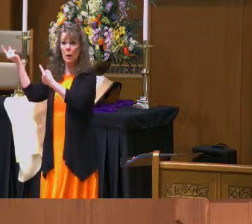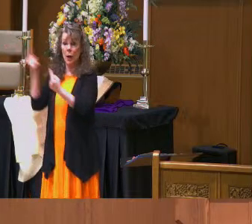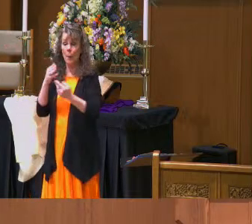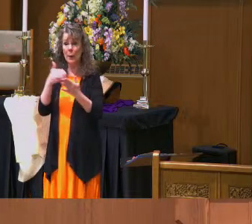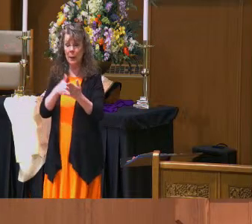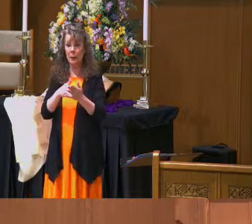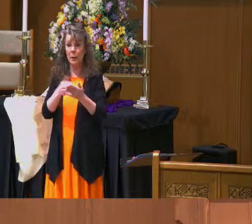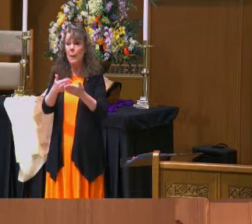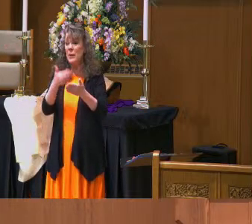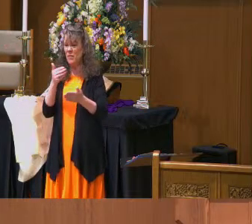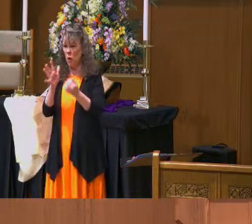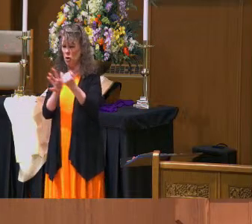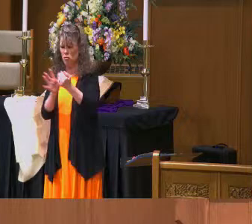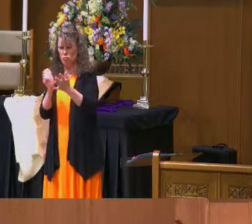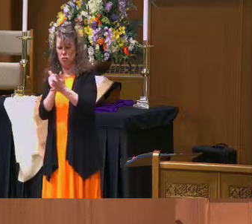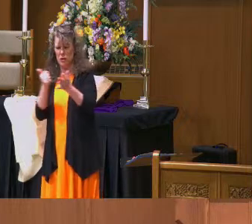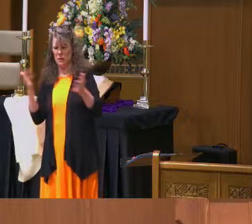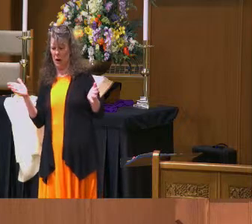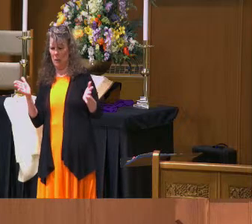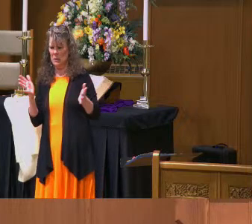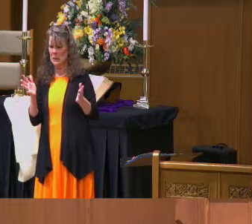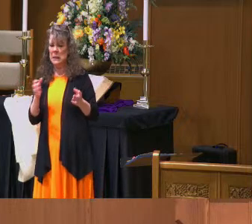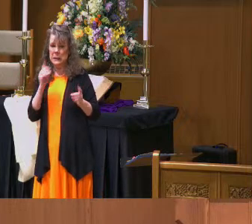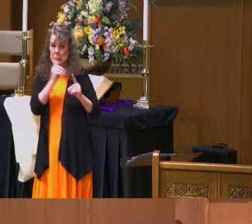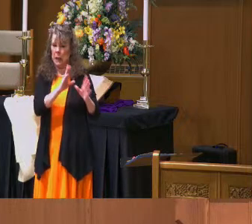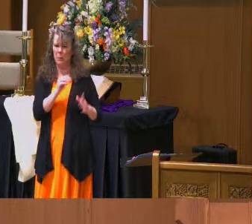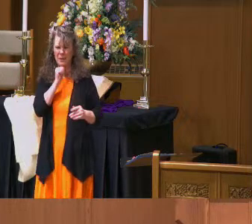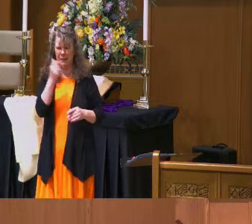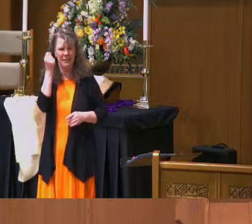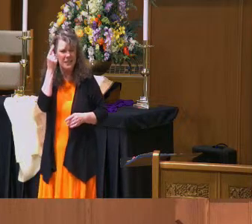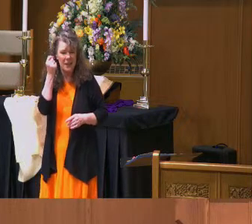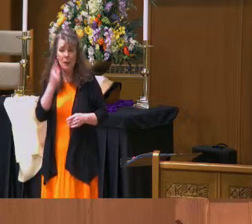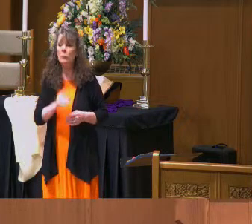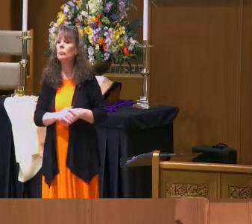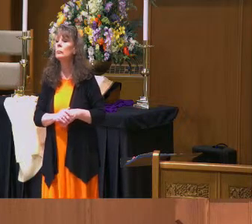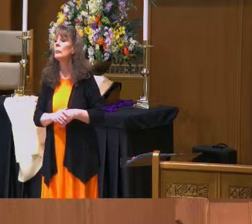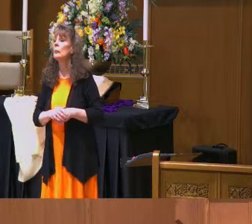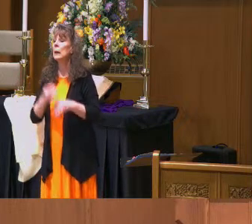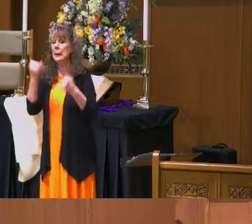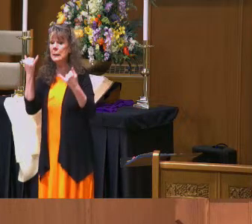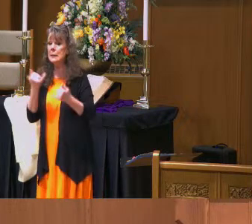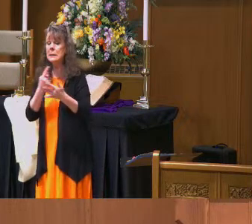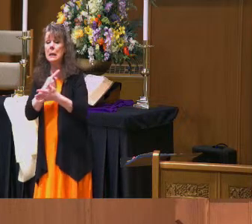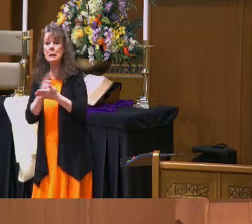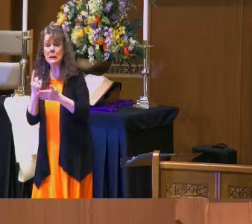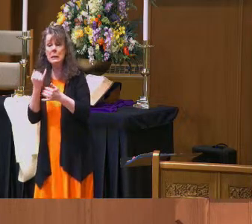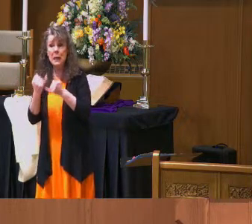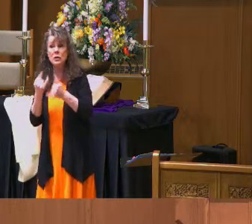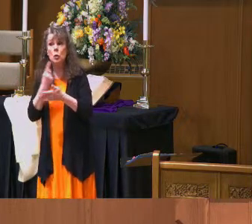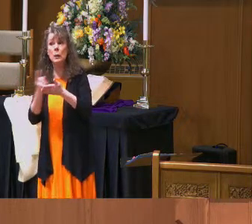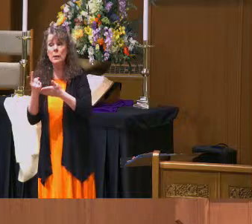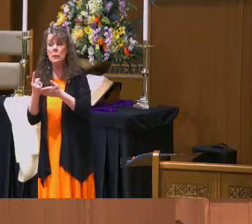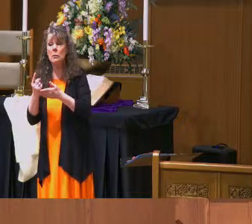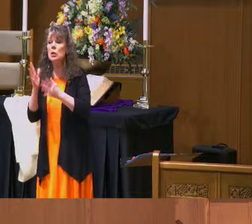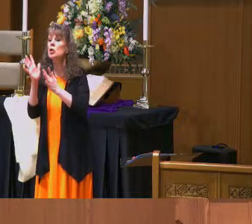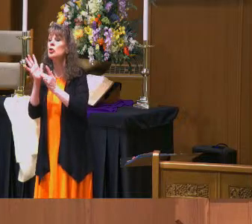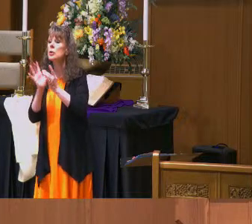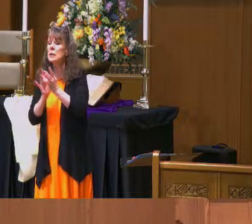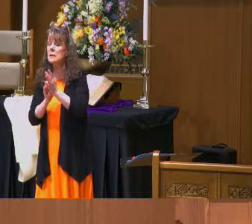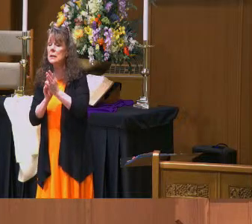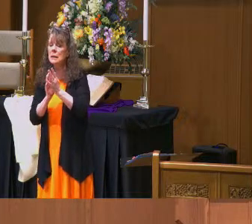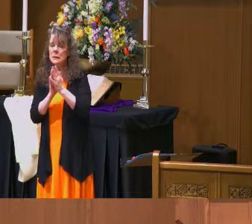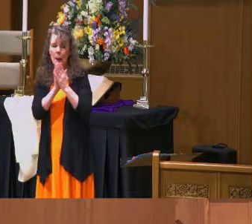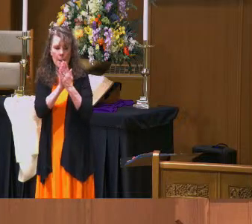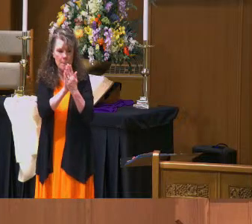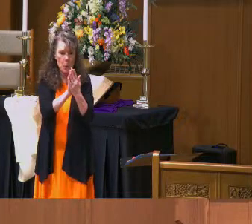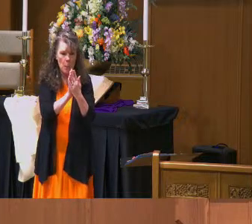crucified, they just don't quite catch that. And in this, his last week, Jesus intimately prays